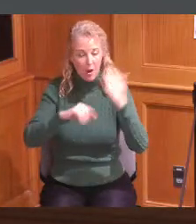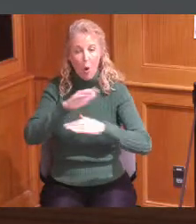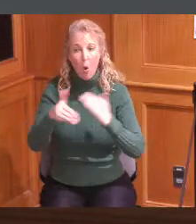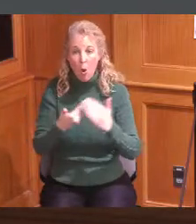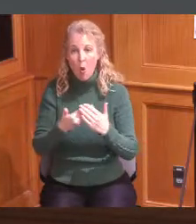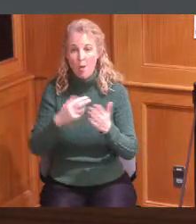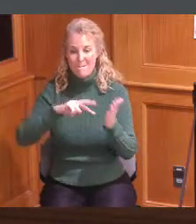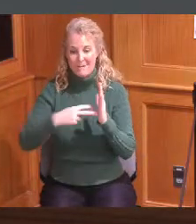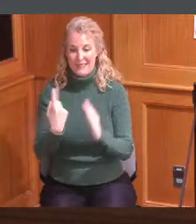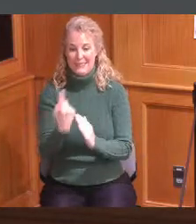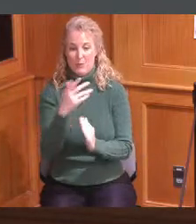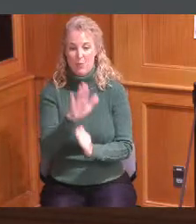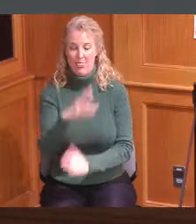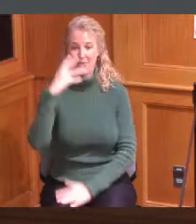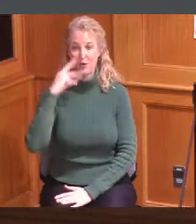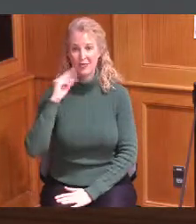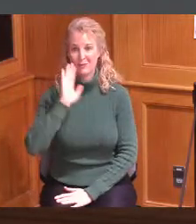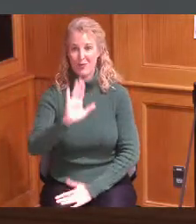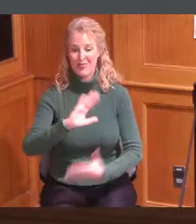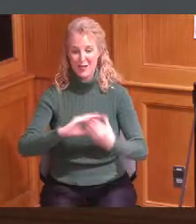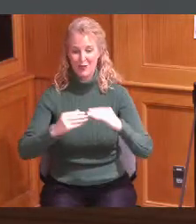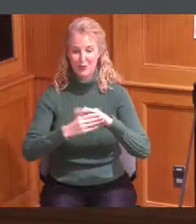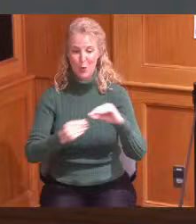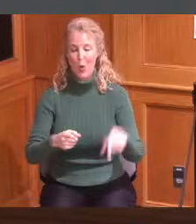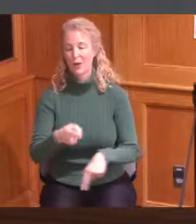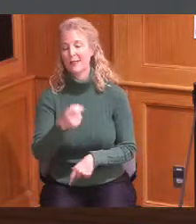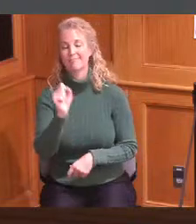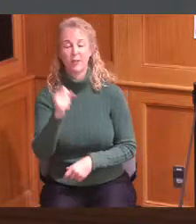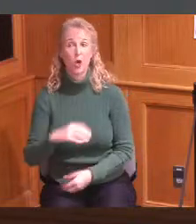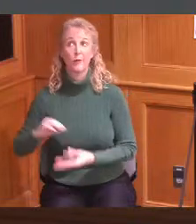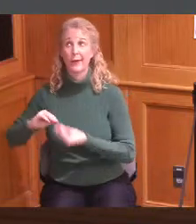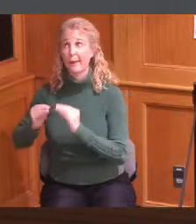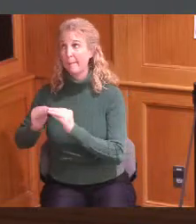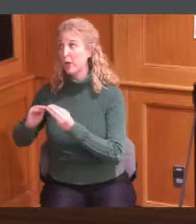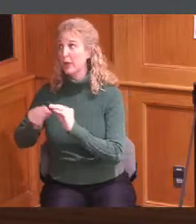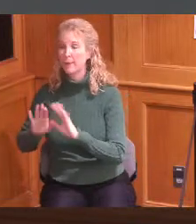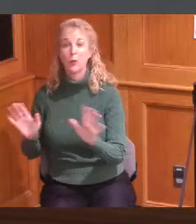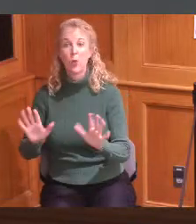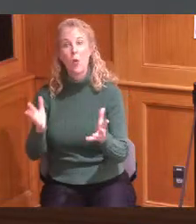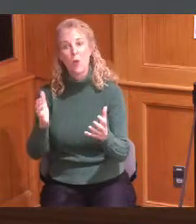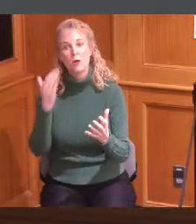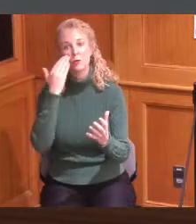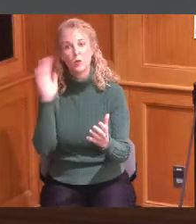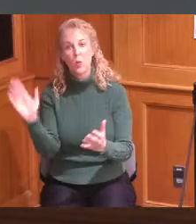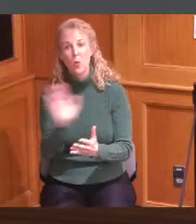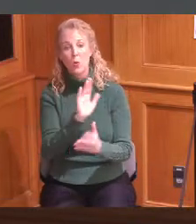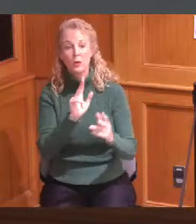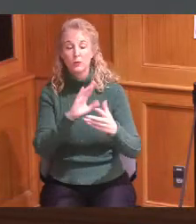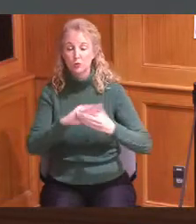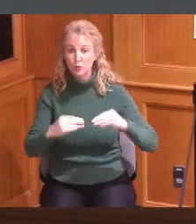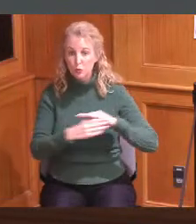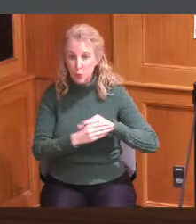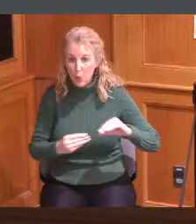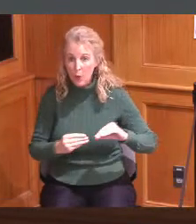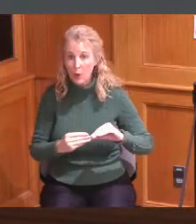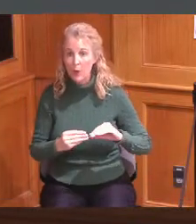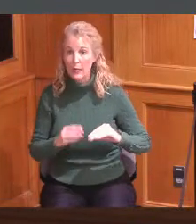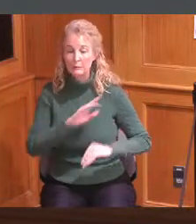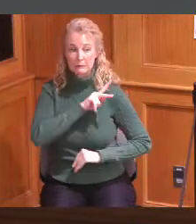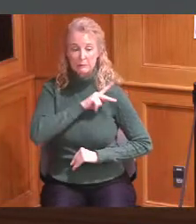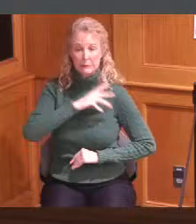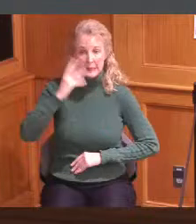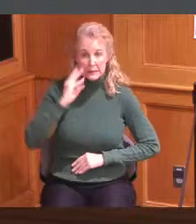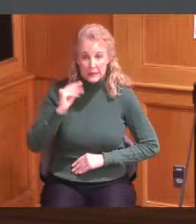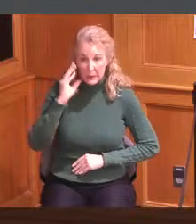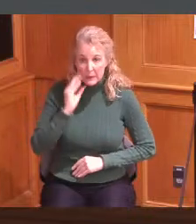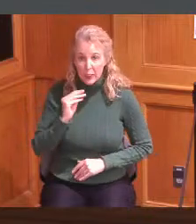real easy to just make it generic with a number. Like what I pass along to the board on a quarterly